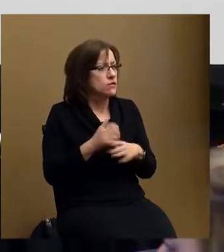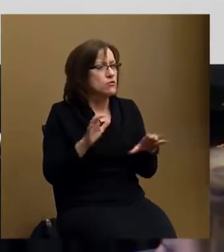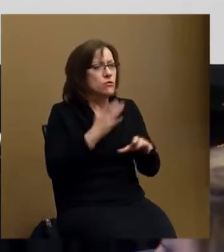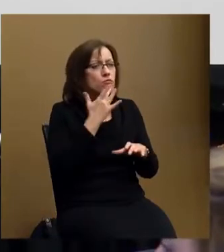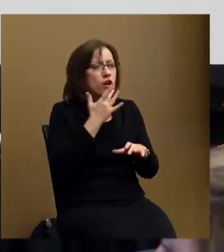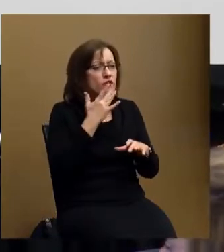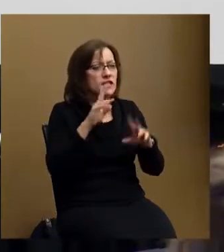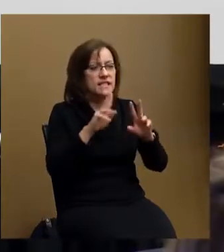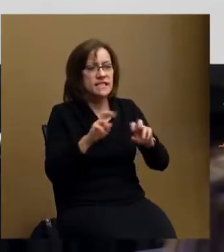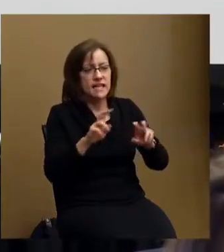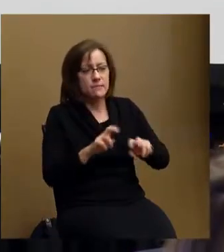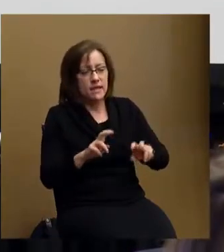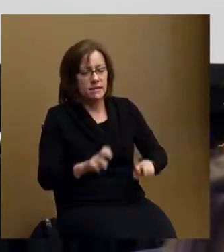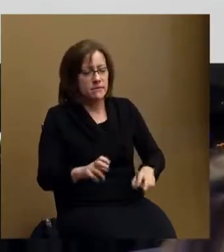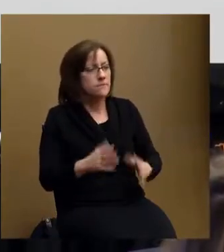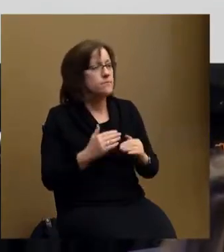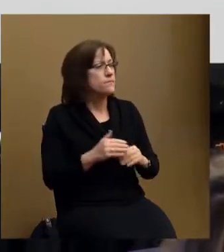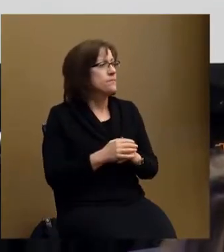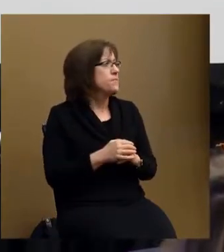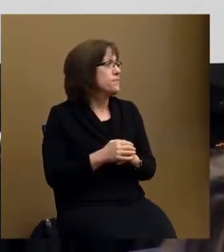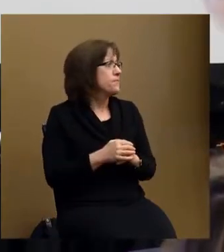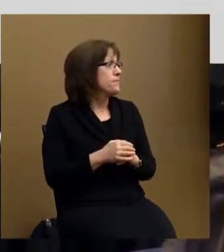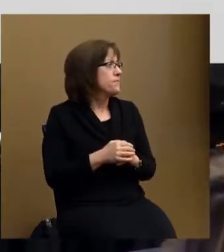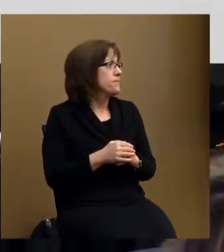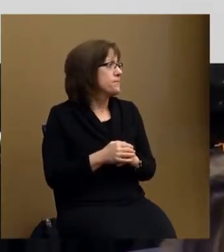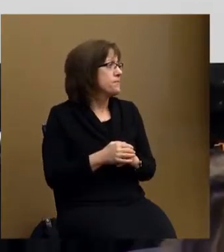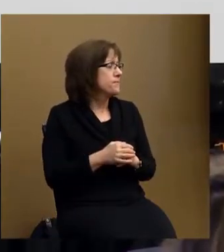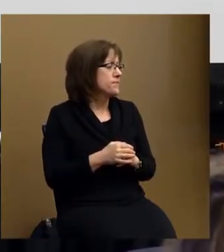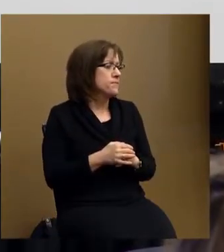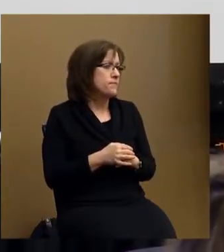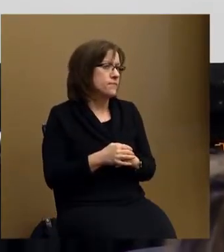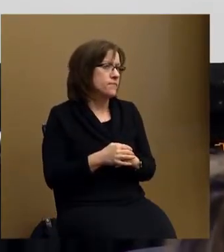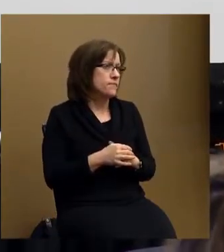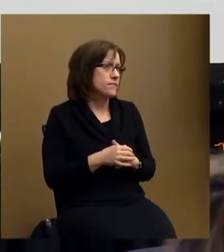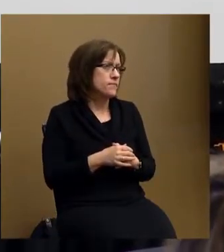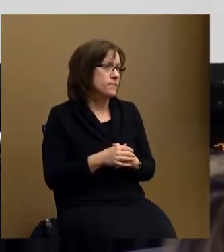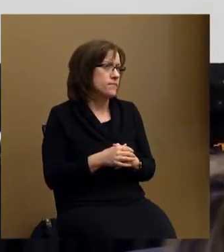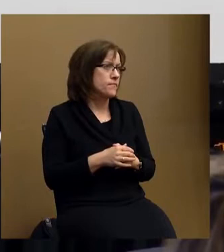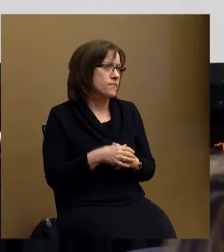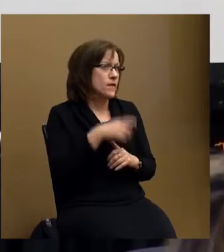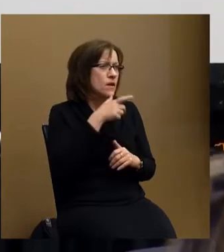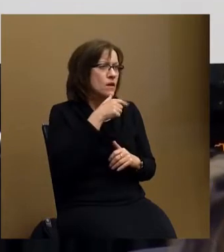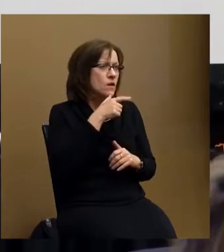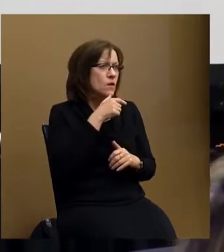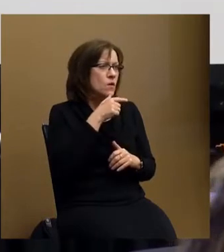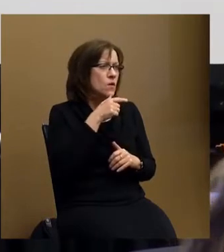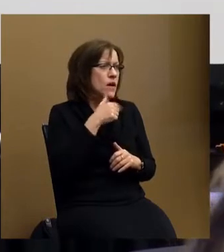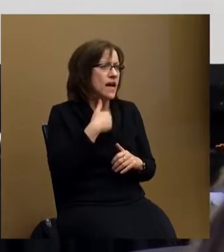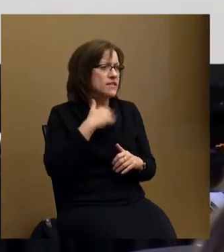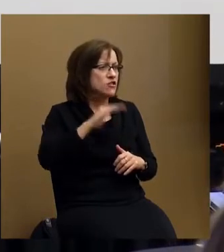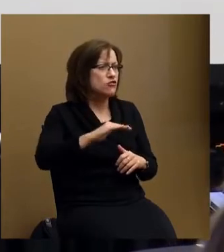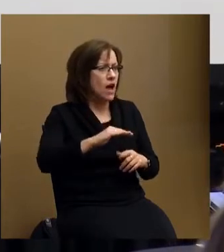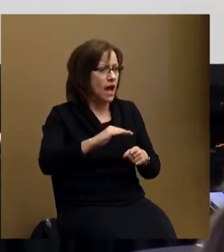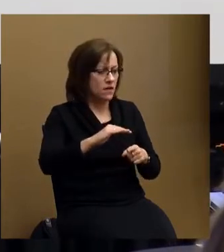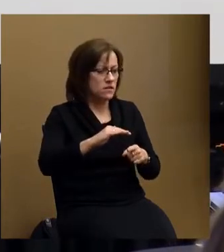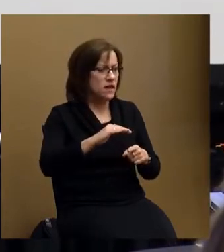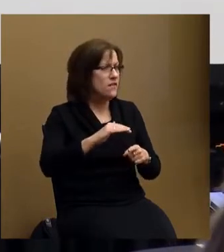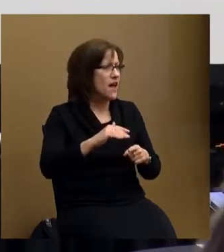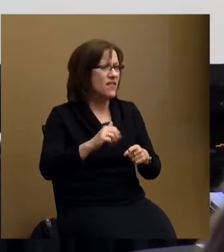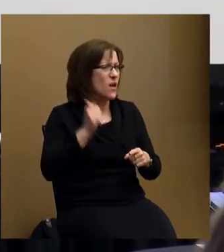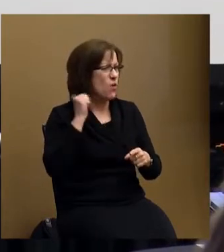Who has a child that thinks that they have nothing that they will work for?